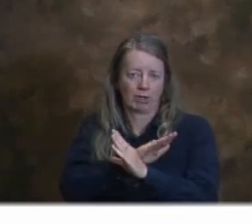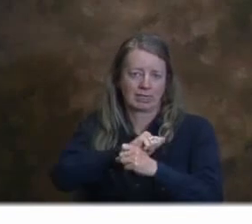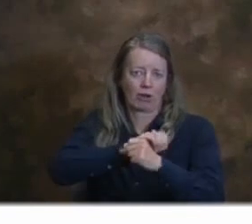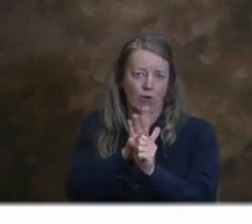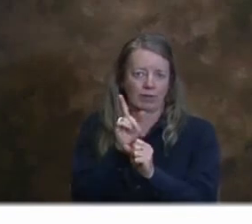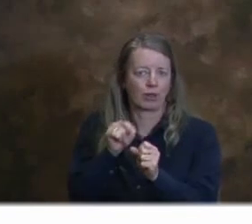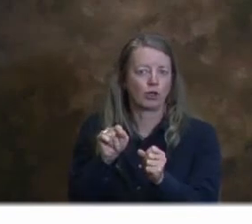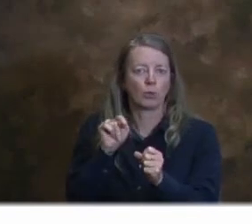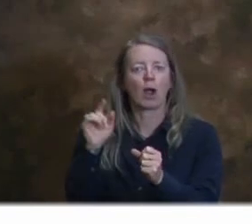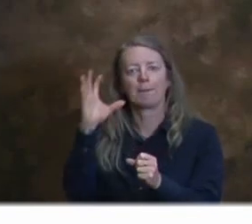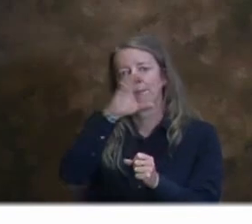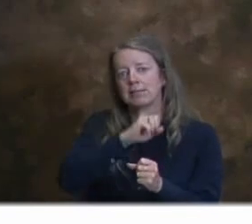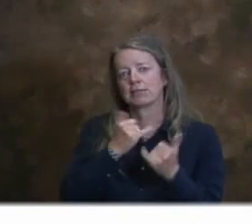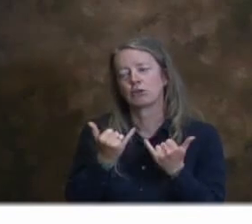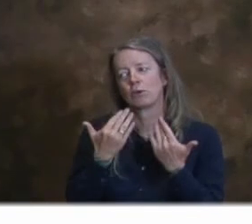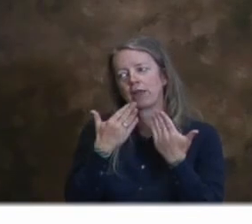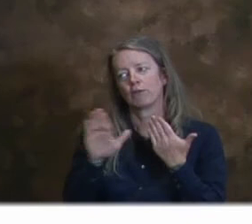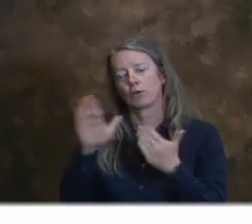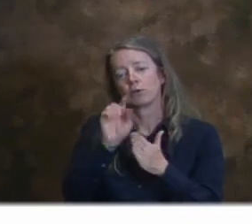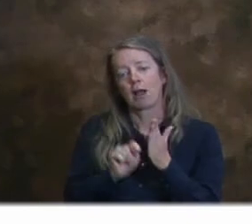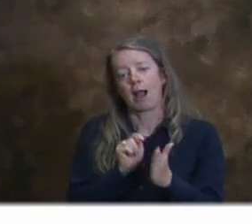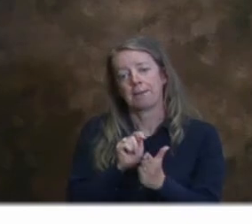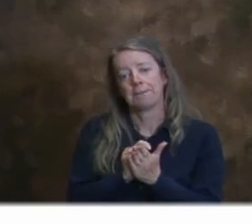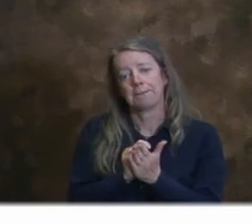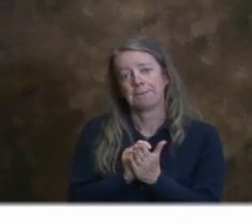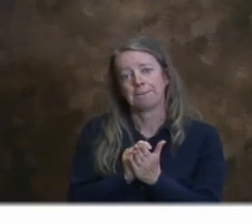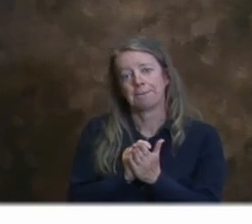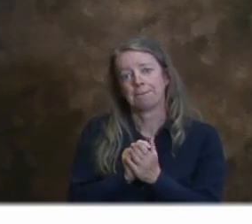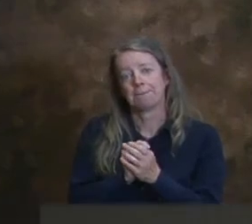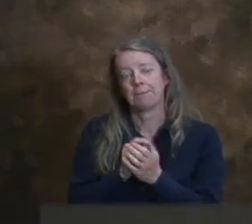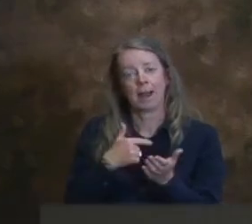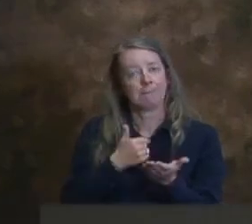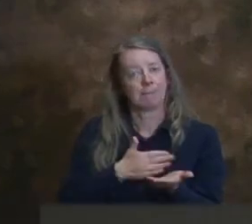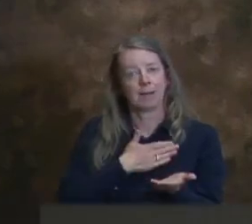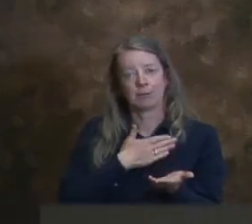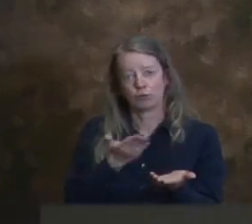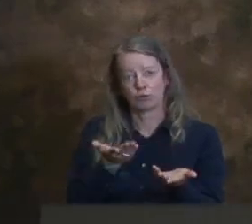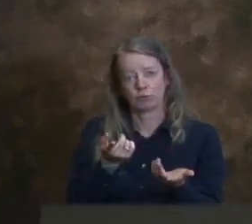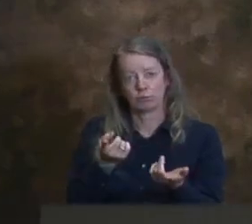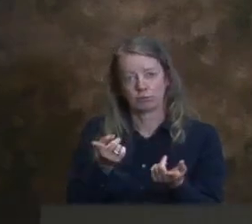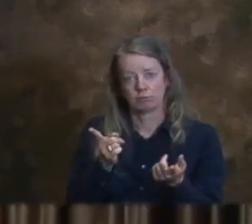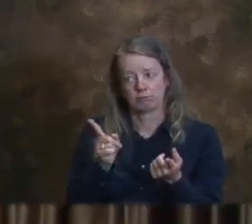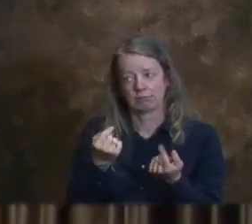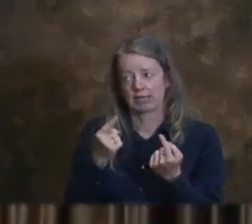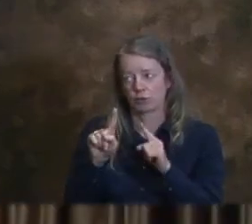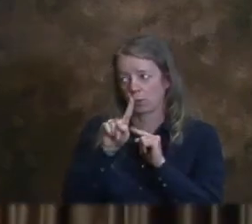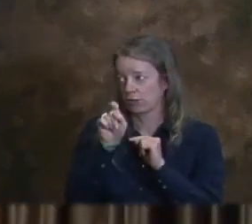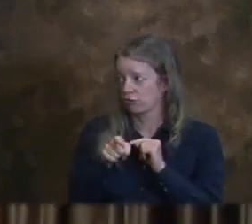So thank you so much for the time, and be happy to answer any questions.